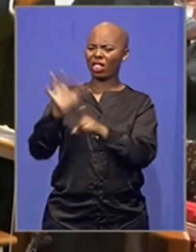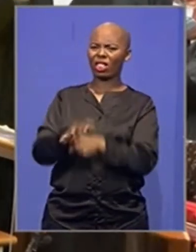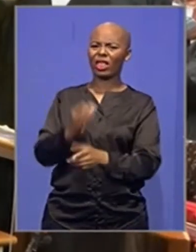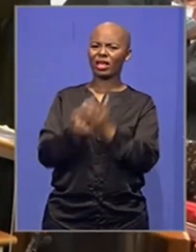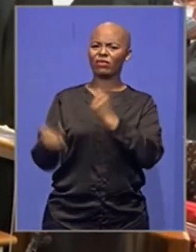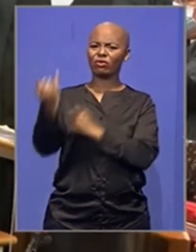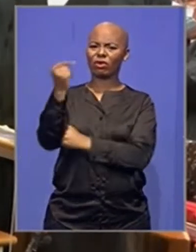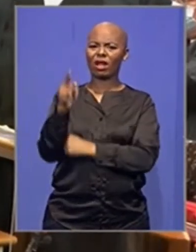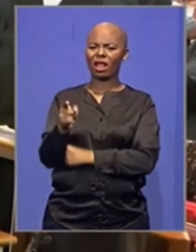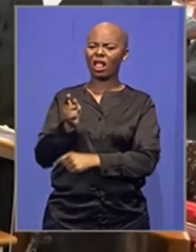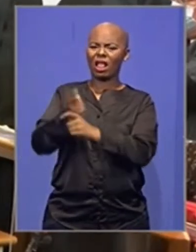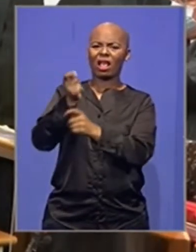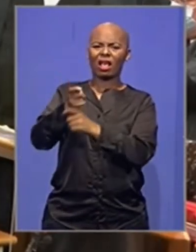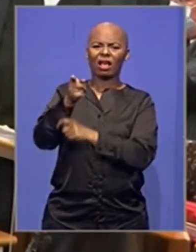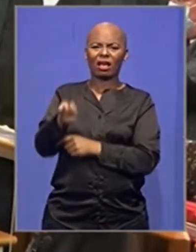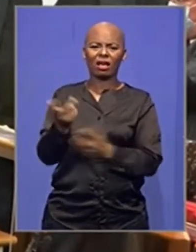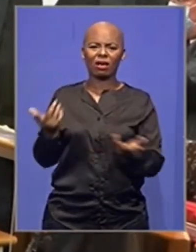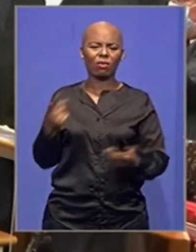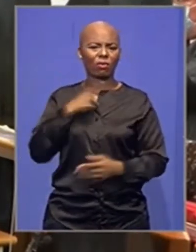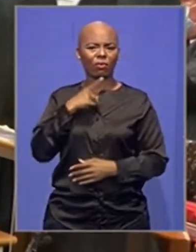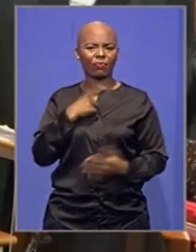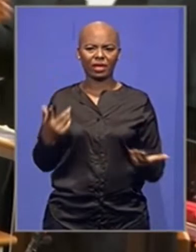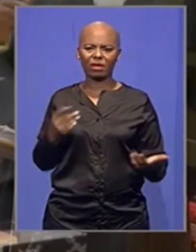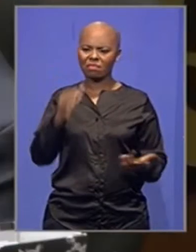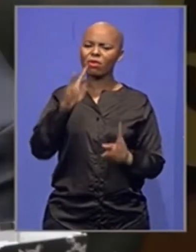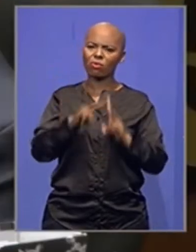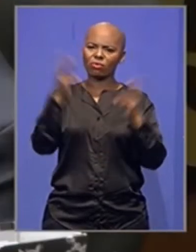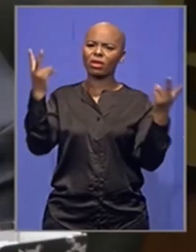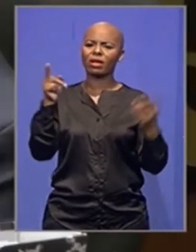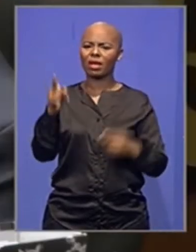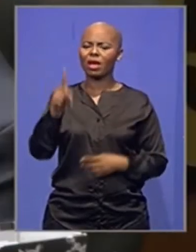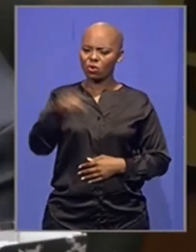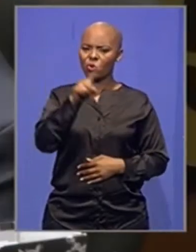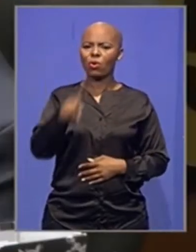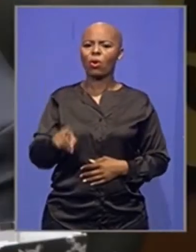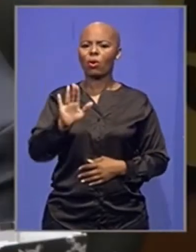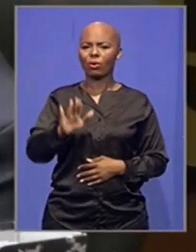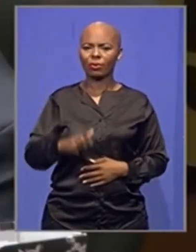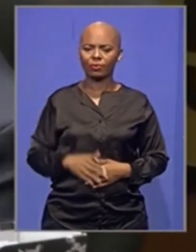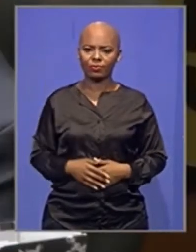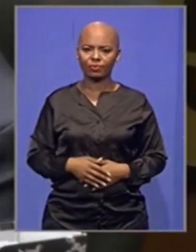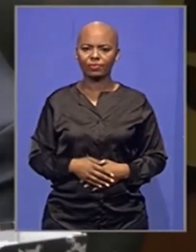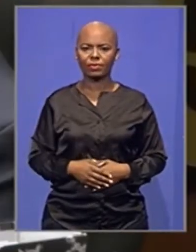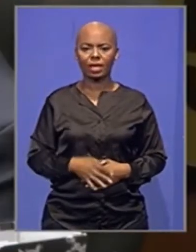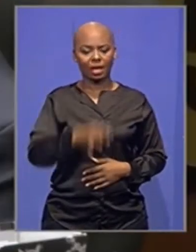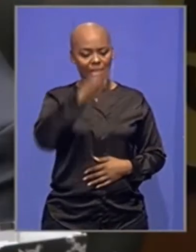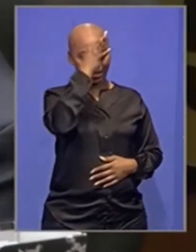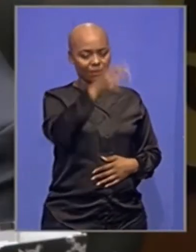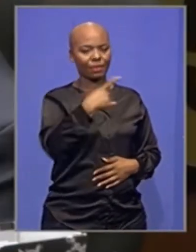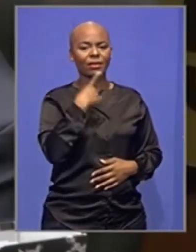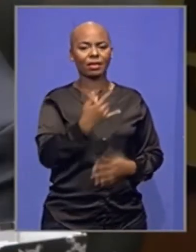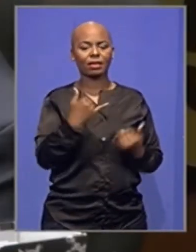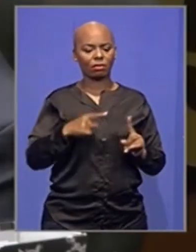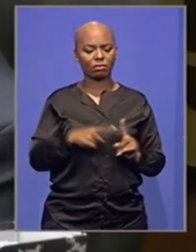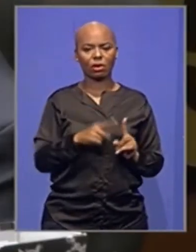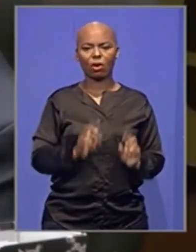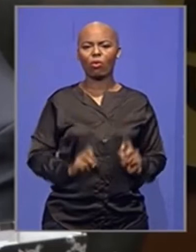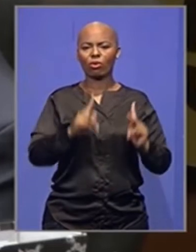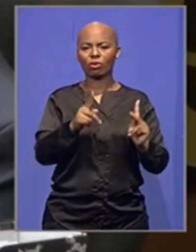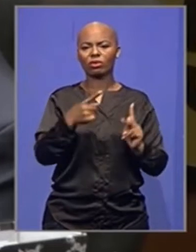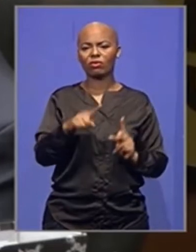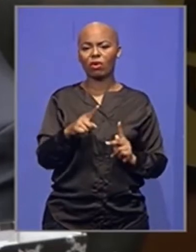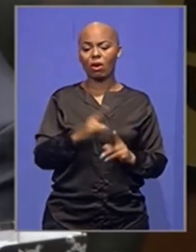differently from all the other people. That's just wrong. Mmuso o nganga ka hore Zuma ha na menyetla ya ho atleha kopong ya